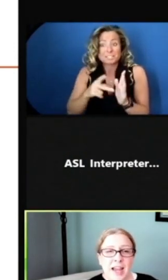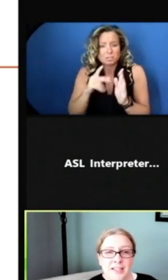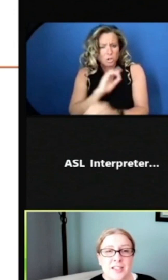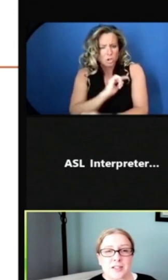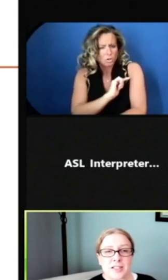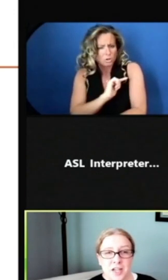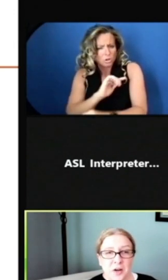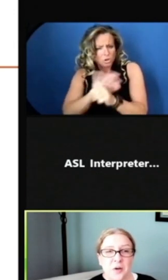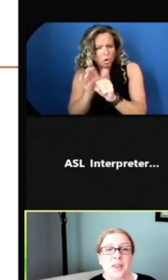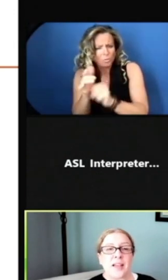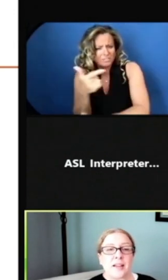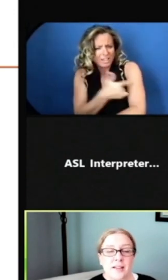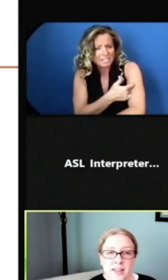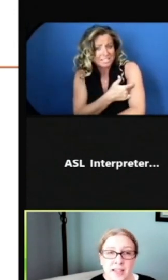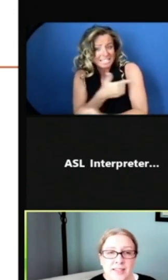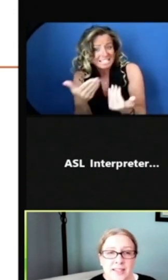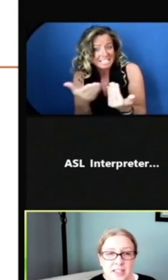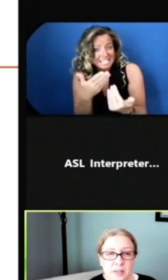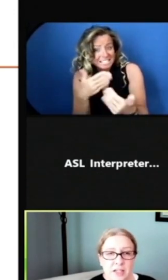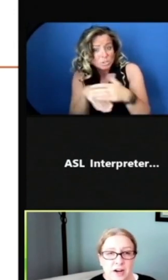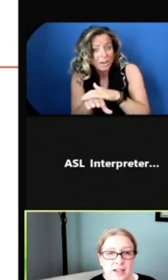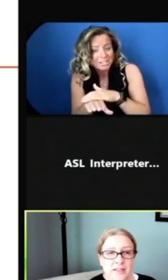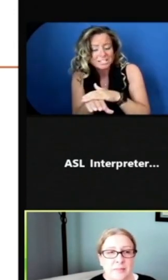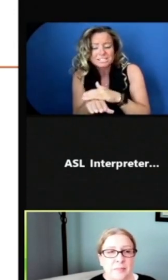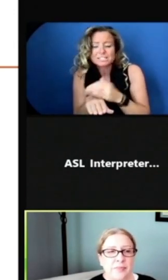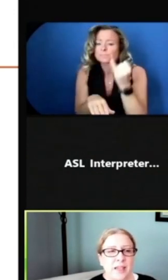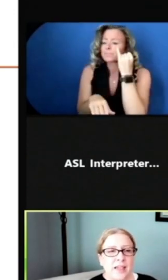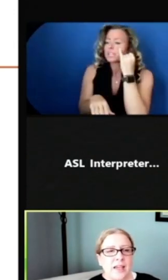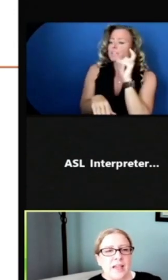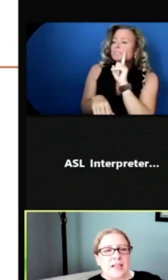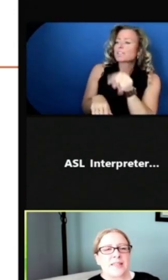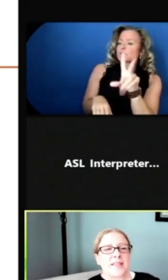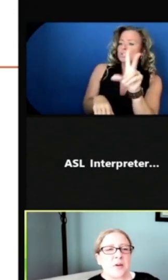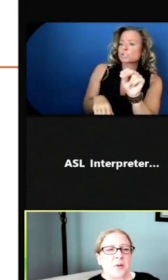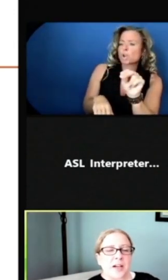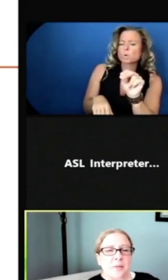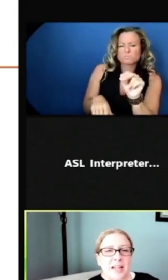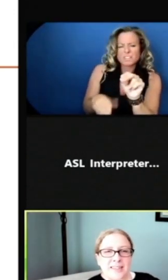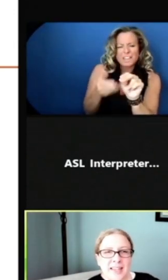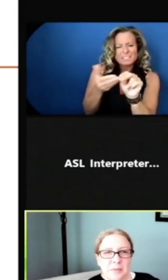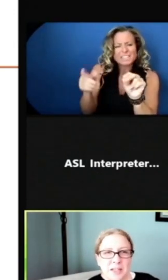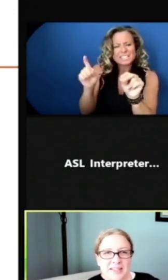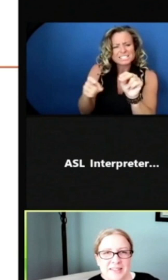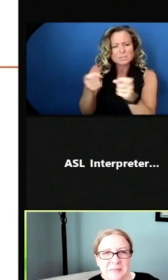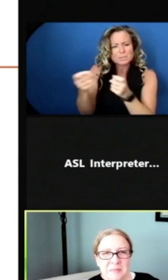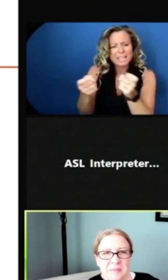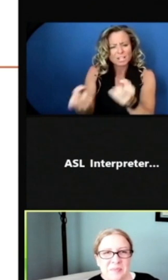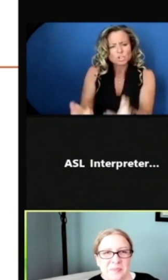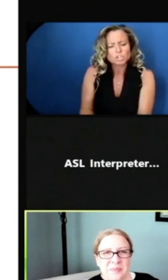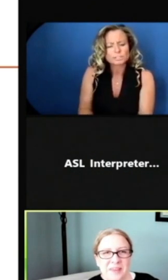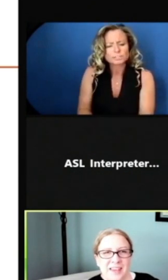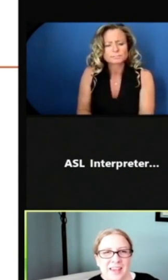And if the answer is no, then things need to be addressed. So next slide, please.